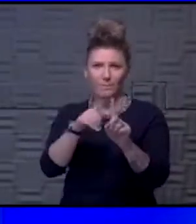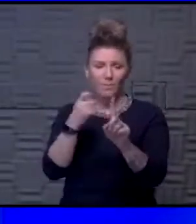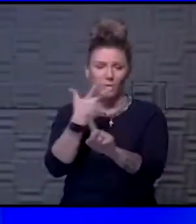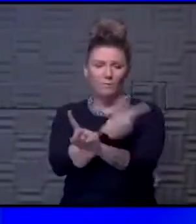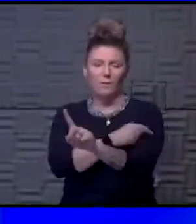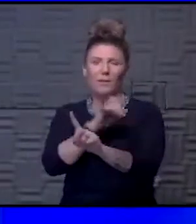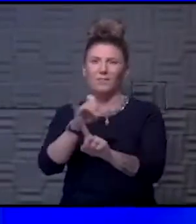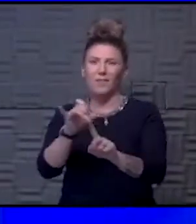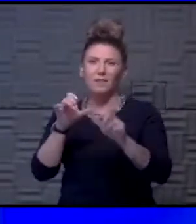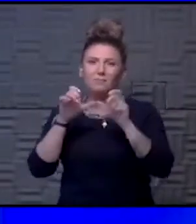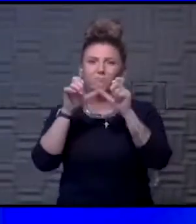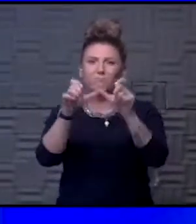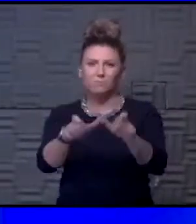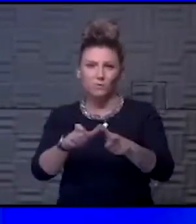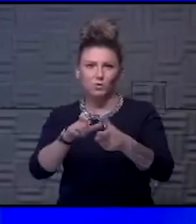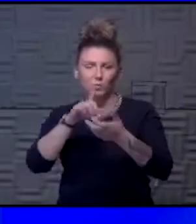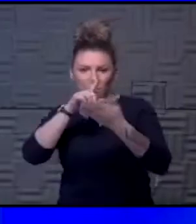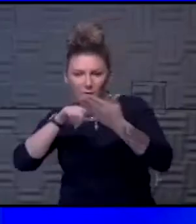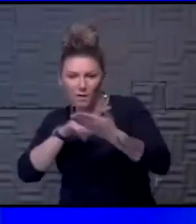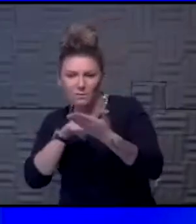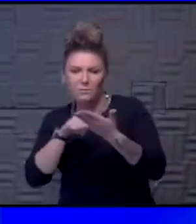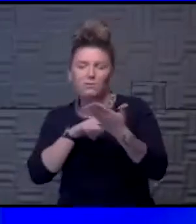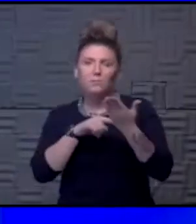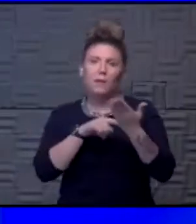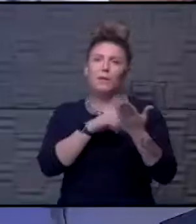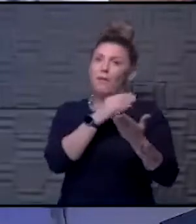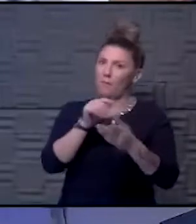that is continuing to be investigated and reported on also.